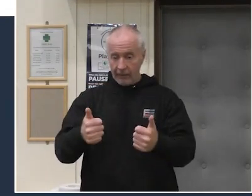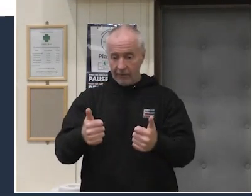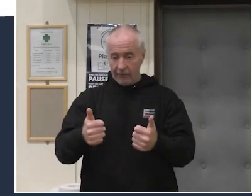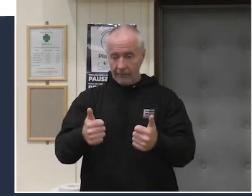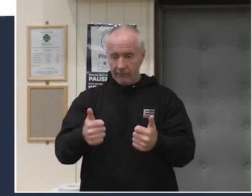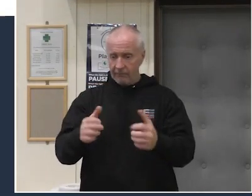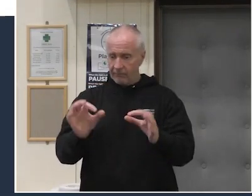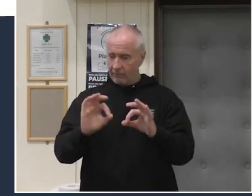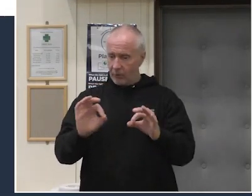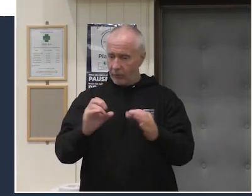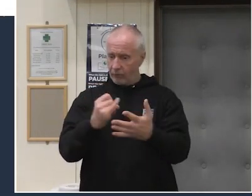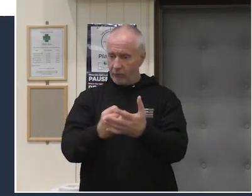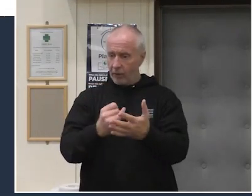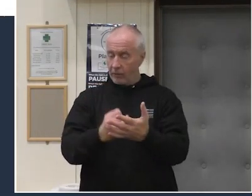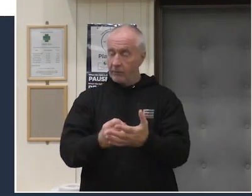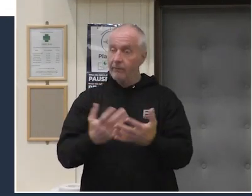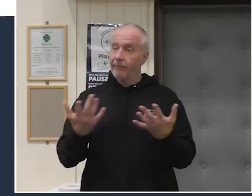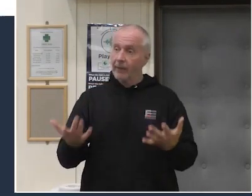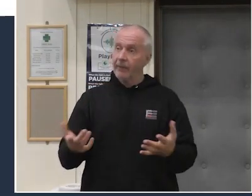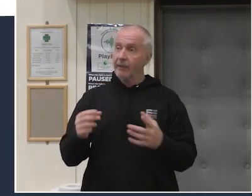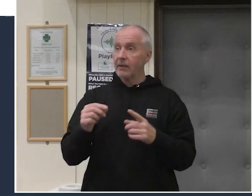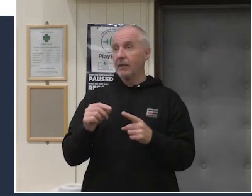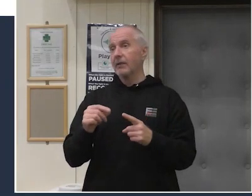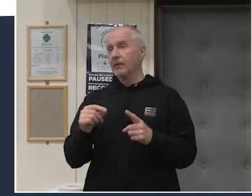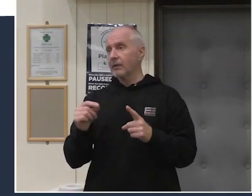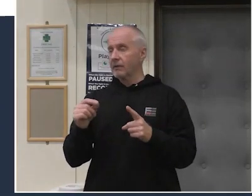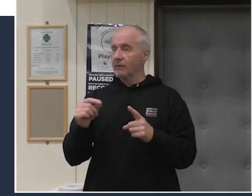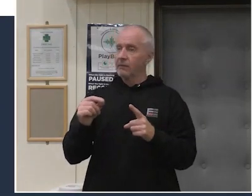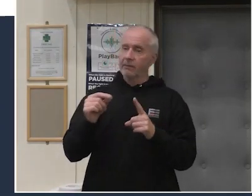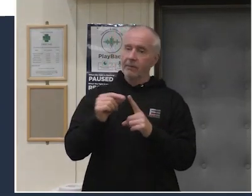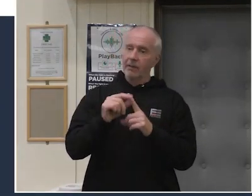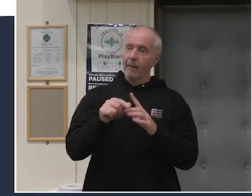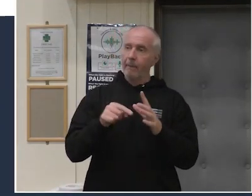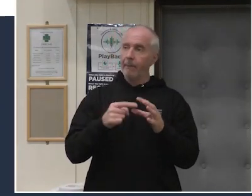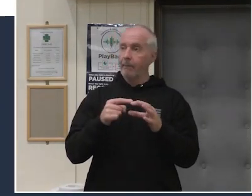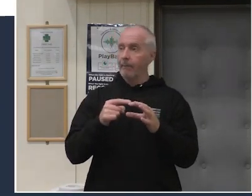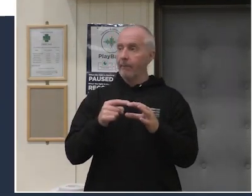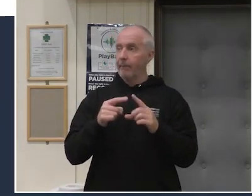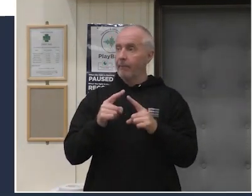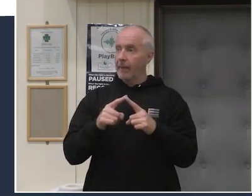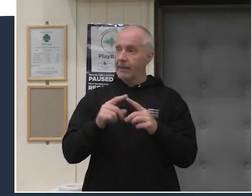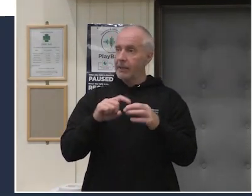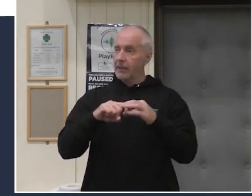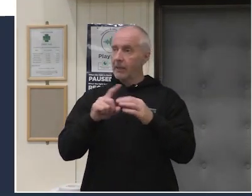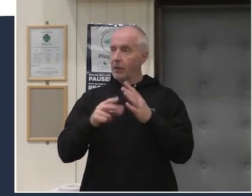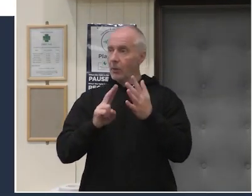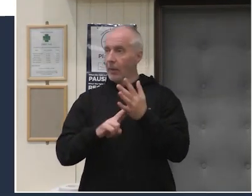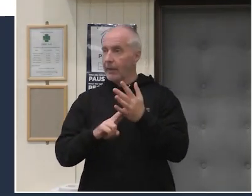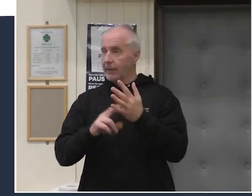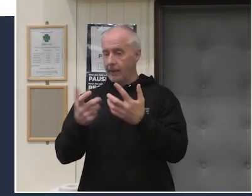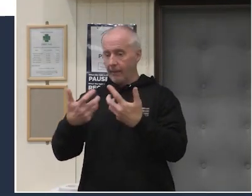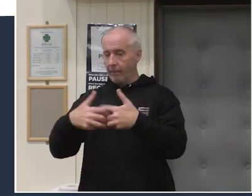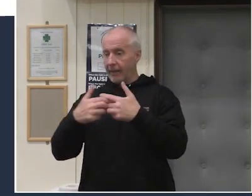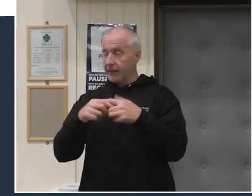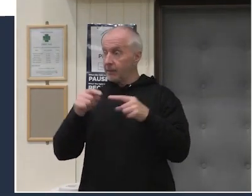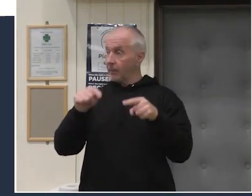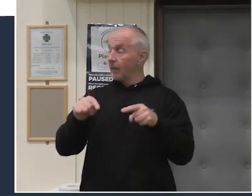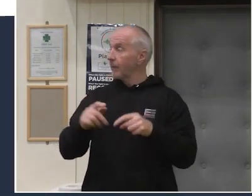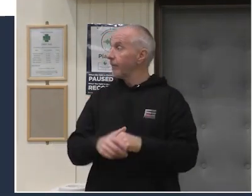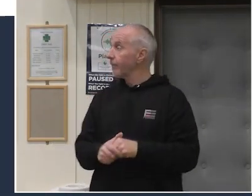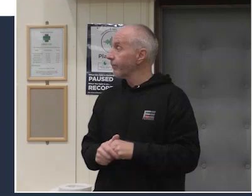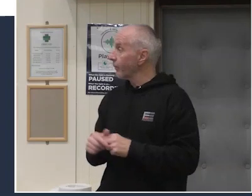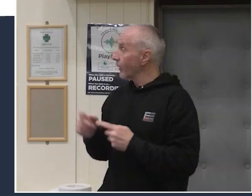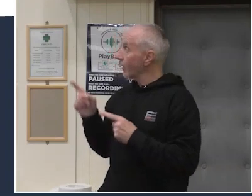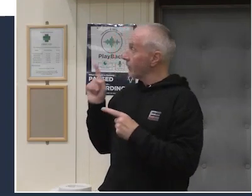So that's what the Pechiquin mechanism is. So this later time that we're currently in is very